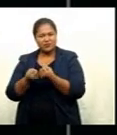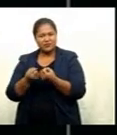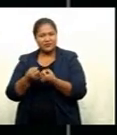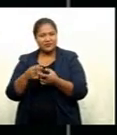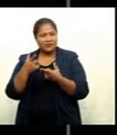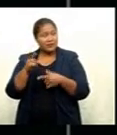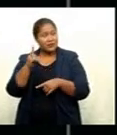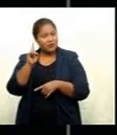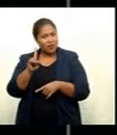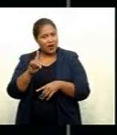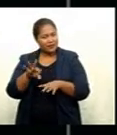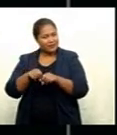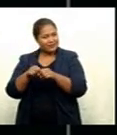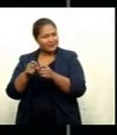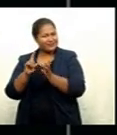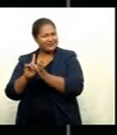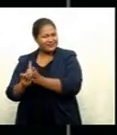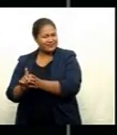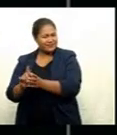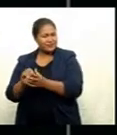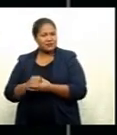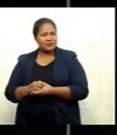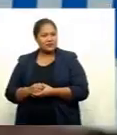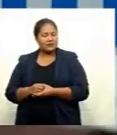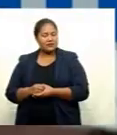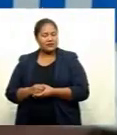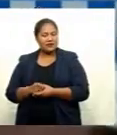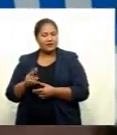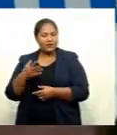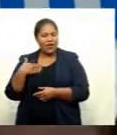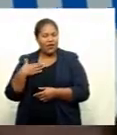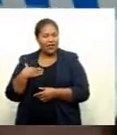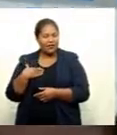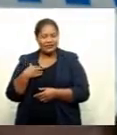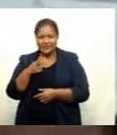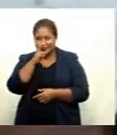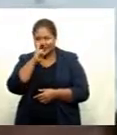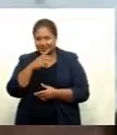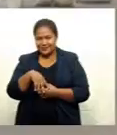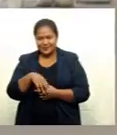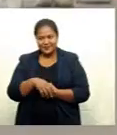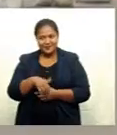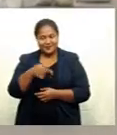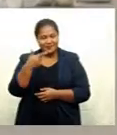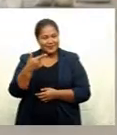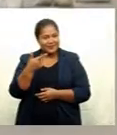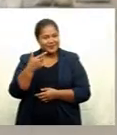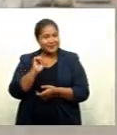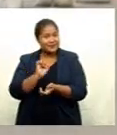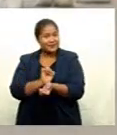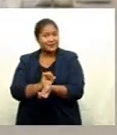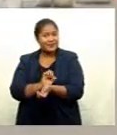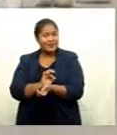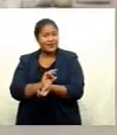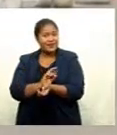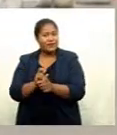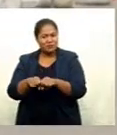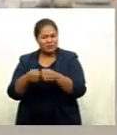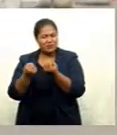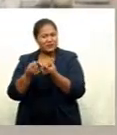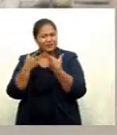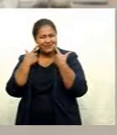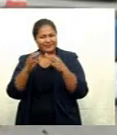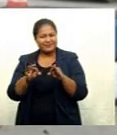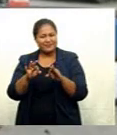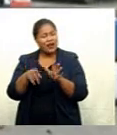was arrested for breaching health-related restrictions. 7 were arrested for breaching curfew. A Lotoka